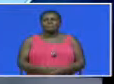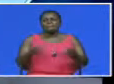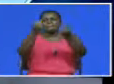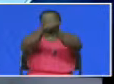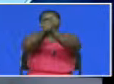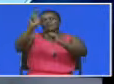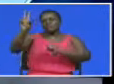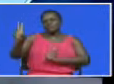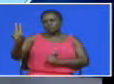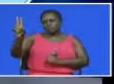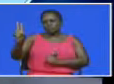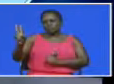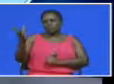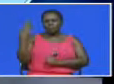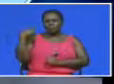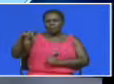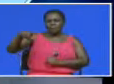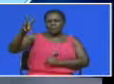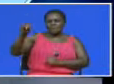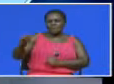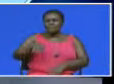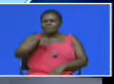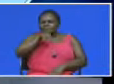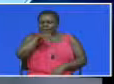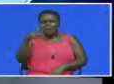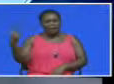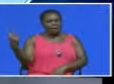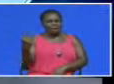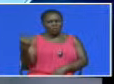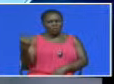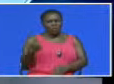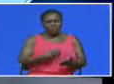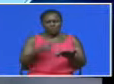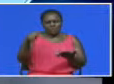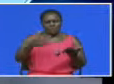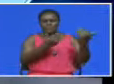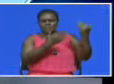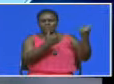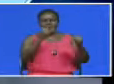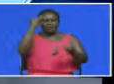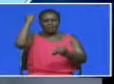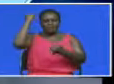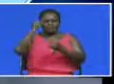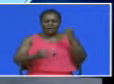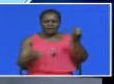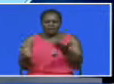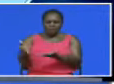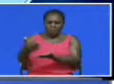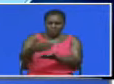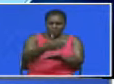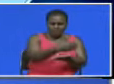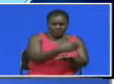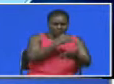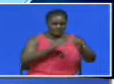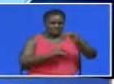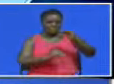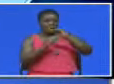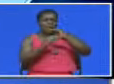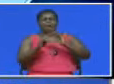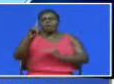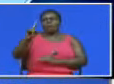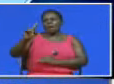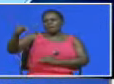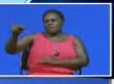Now, President Uhuru Kenyatta and former Prime Minister Raila Odinga are this week expected to finalize collection of the minimum of 1